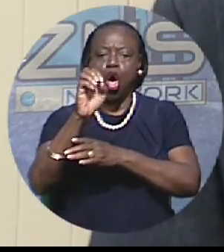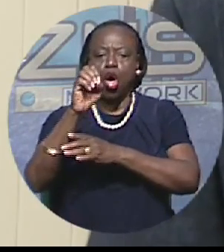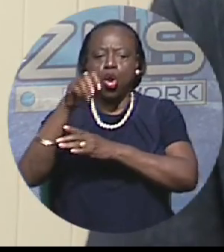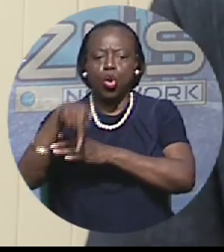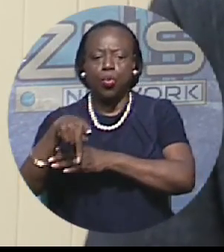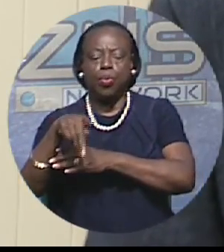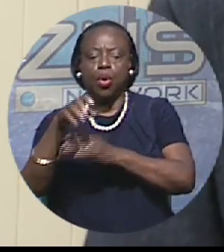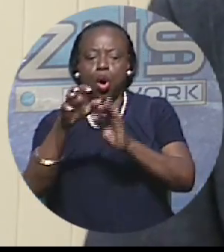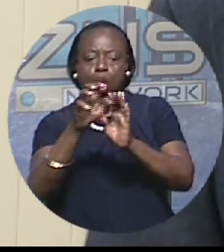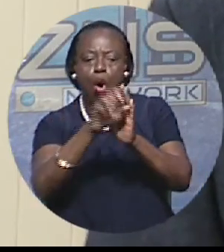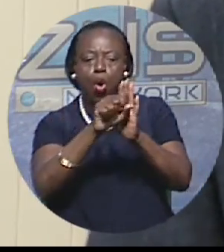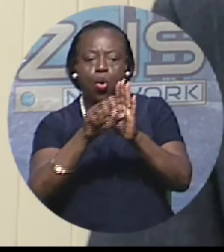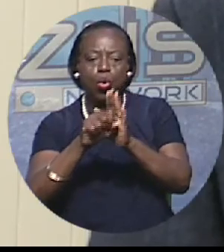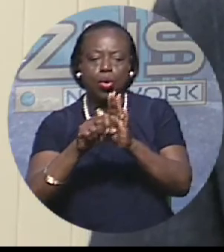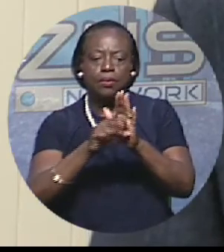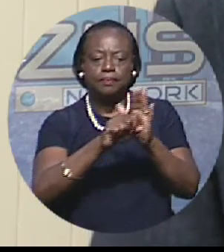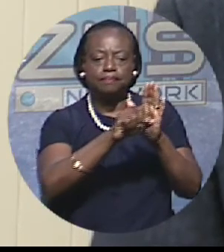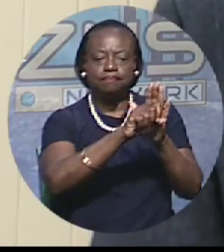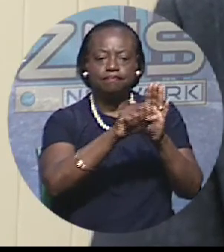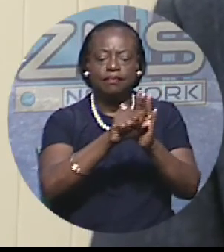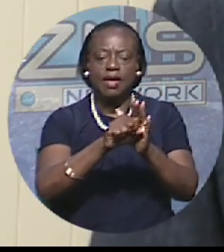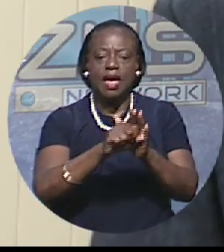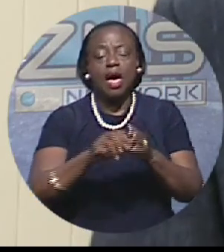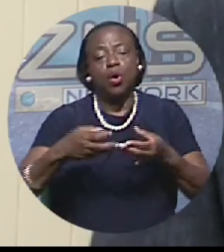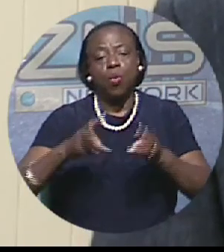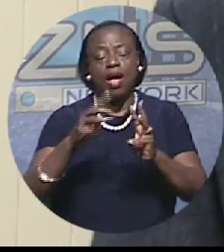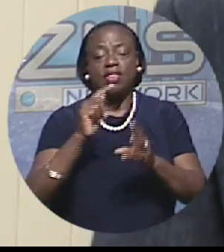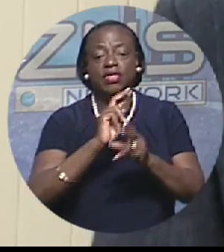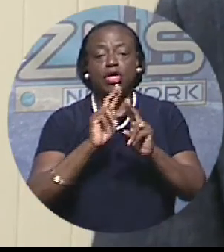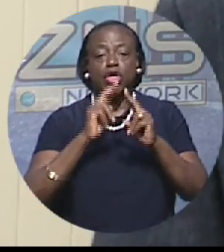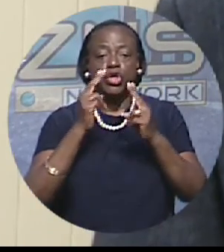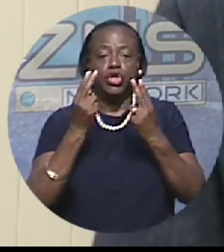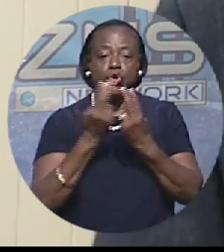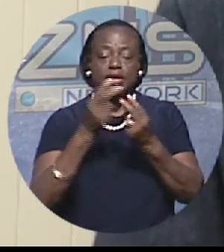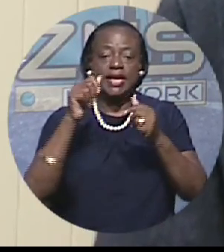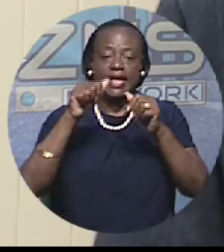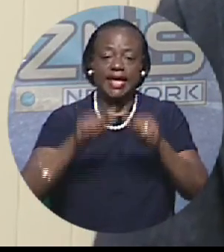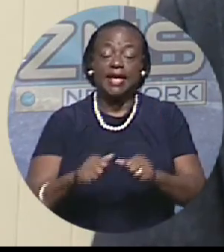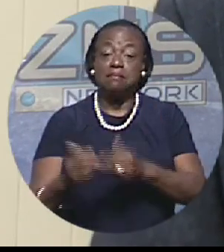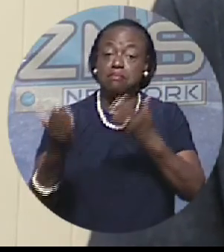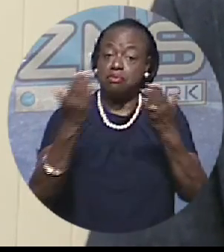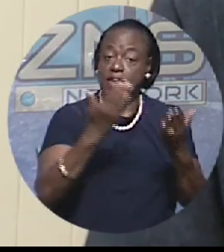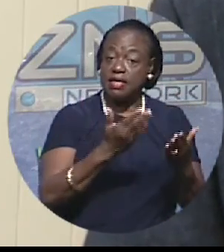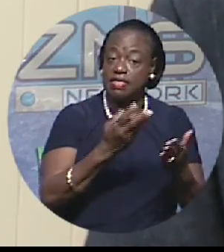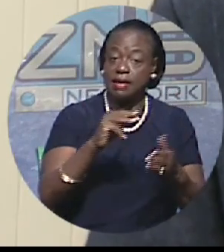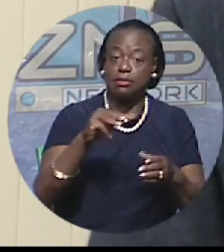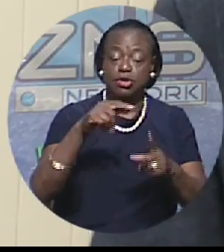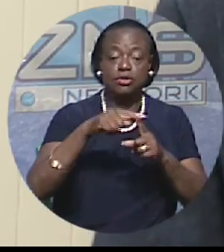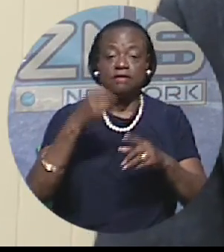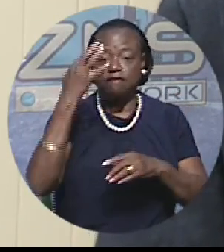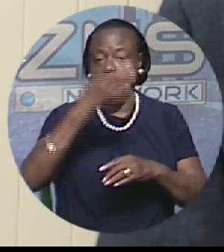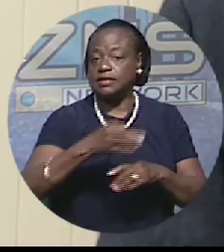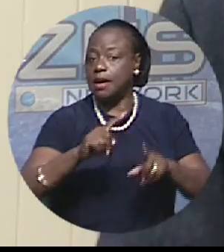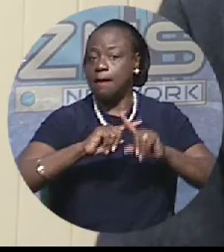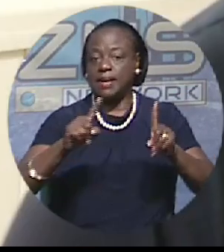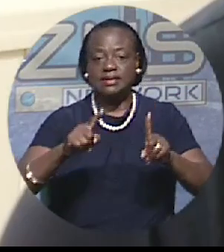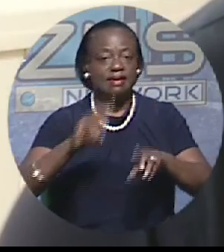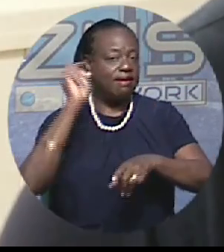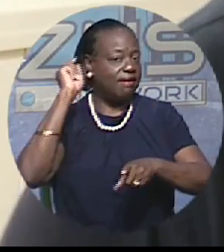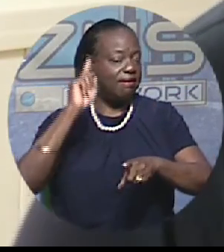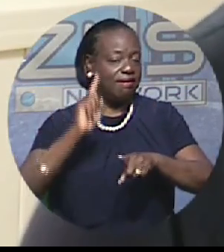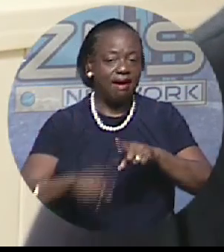it. And while the union can bring these things to the forefront, we cannot change them. The government has to change